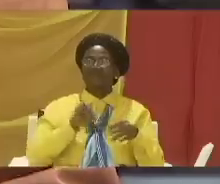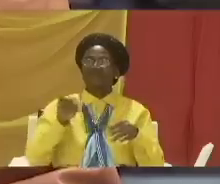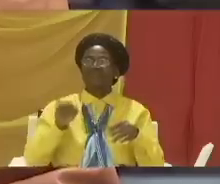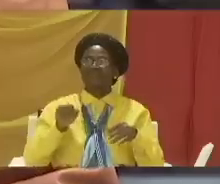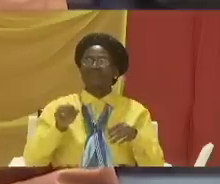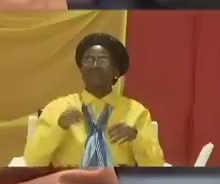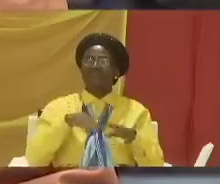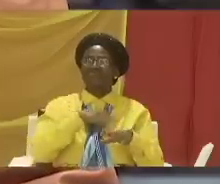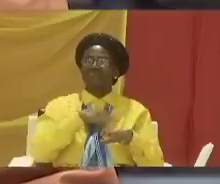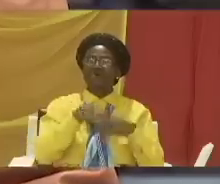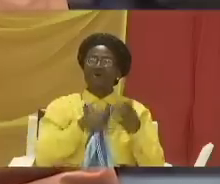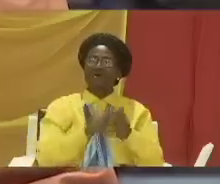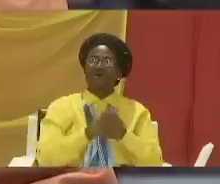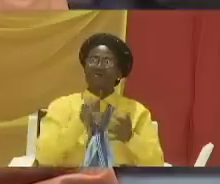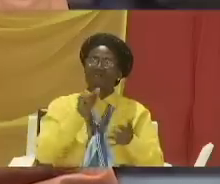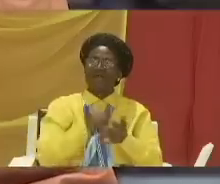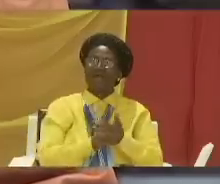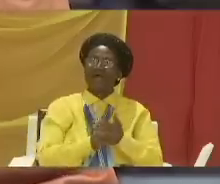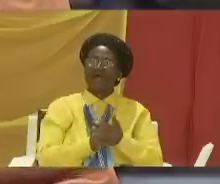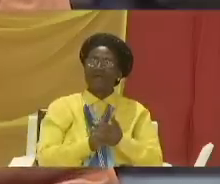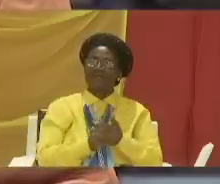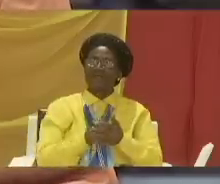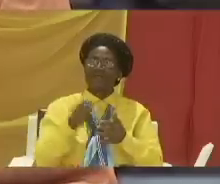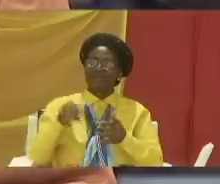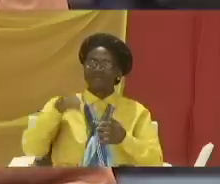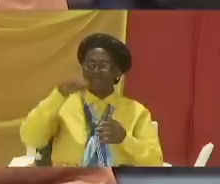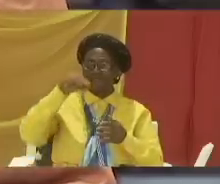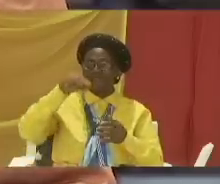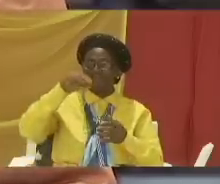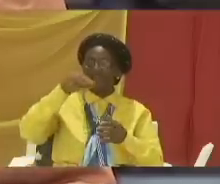all that Bartimaeus was asking for was mercy.